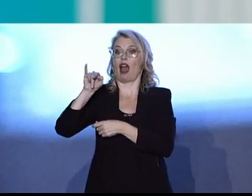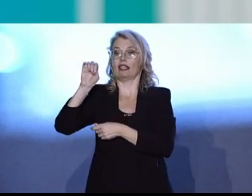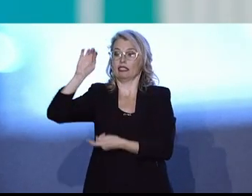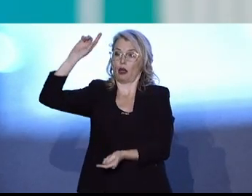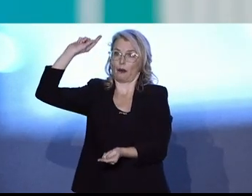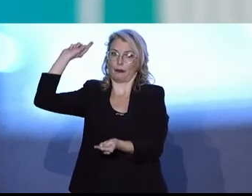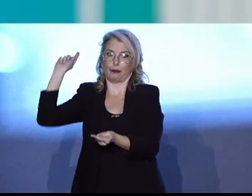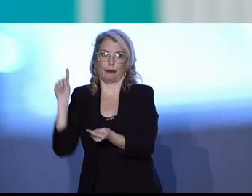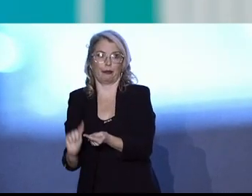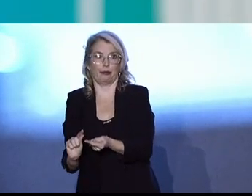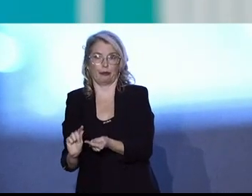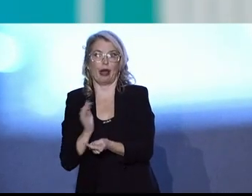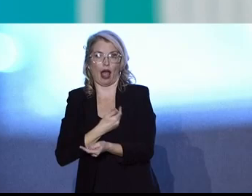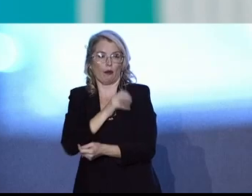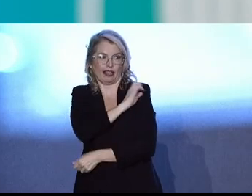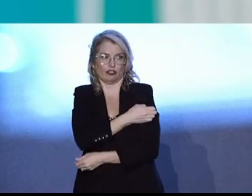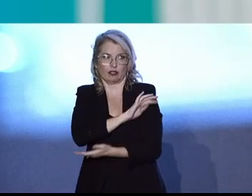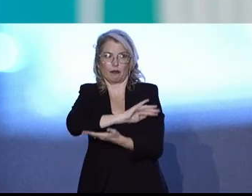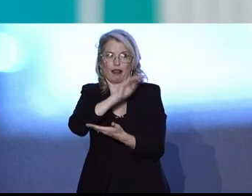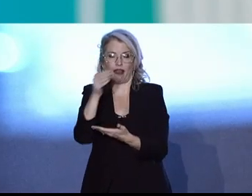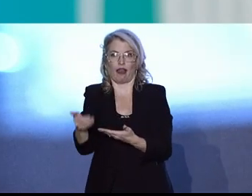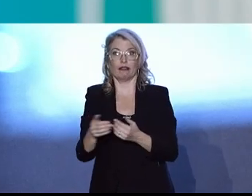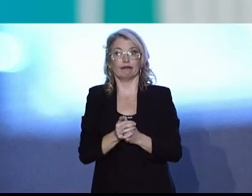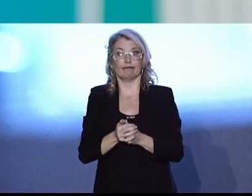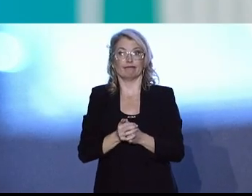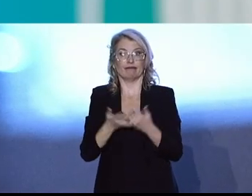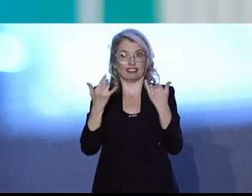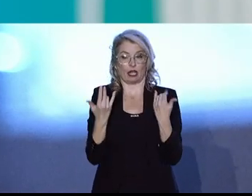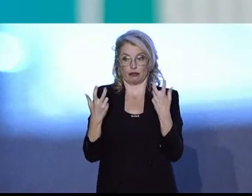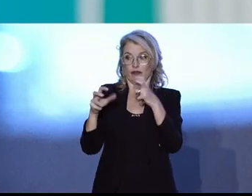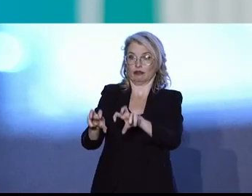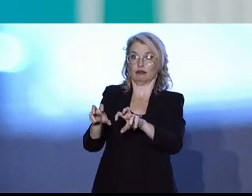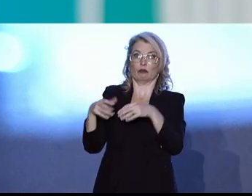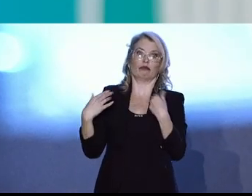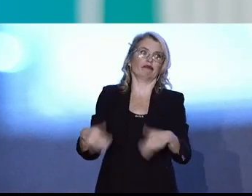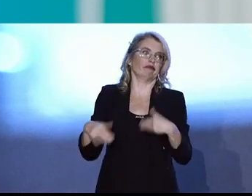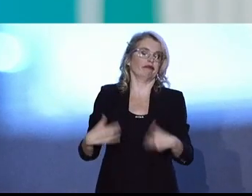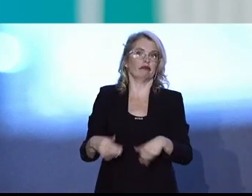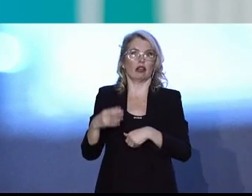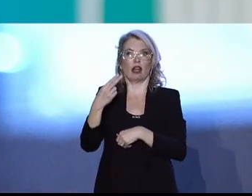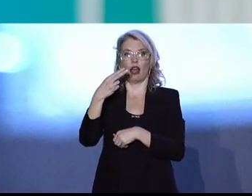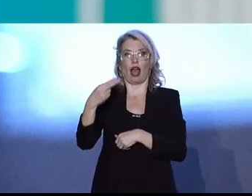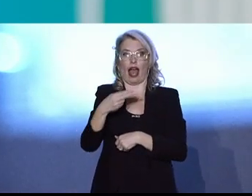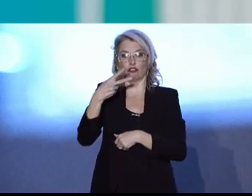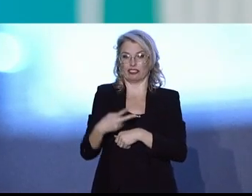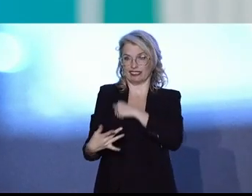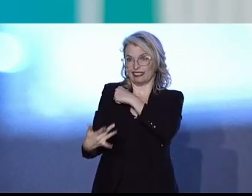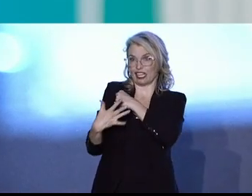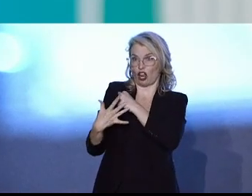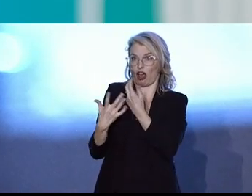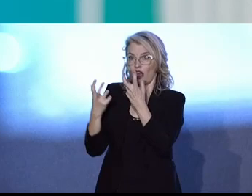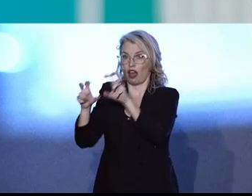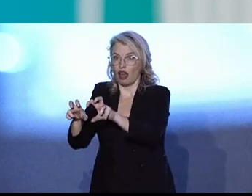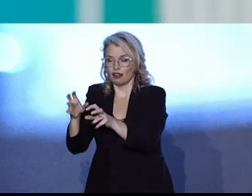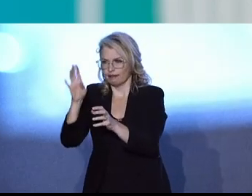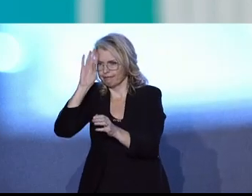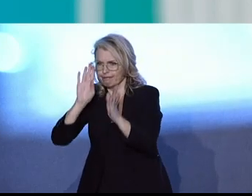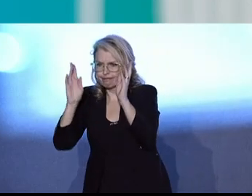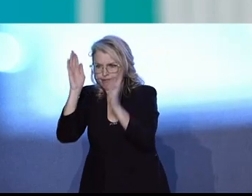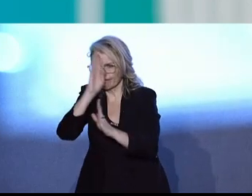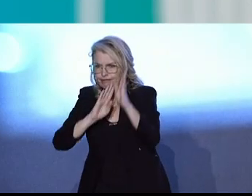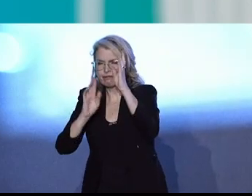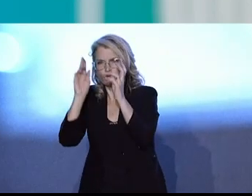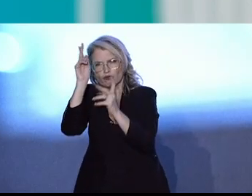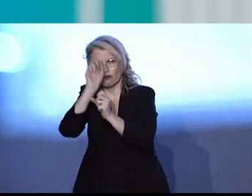supply. As such, we're investing heavily in hydrogen technologies and developing solutions along